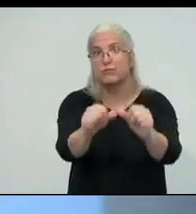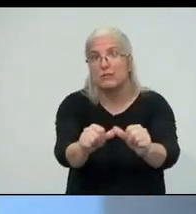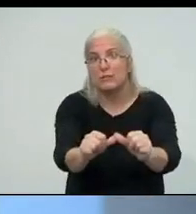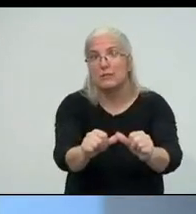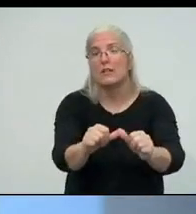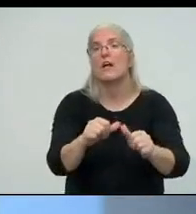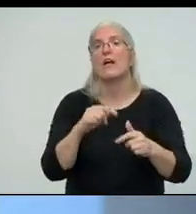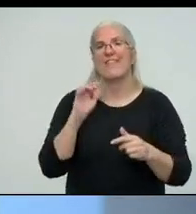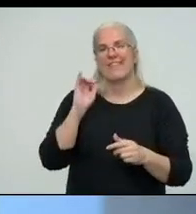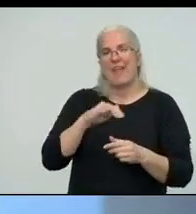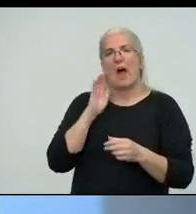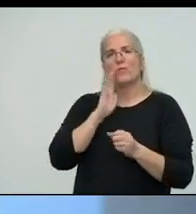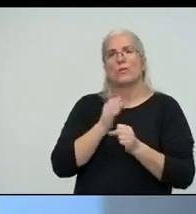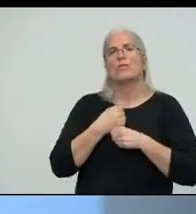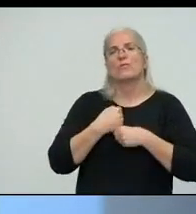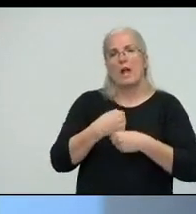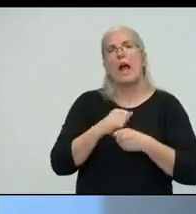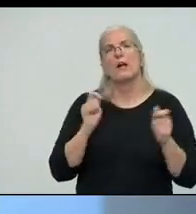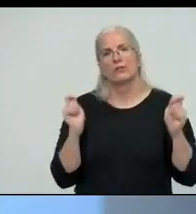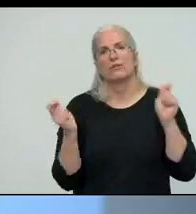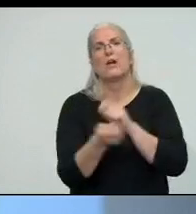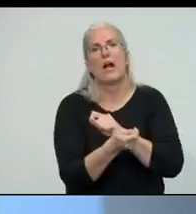create sustainable change, for example,